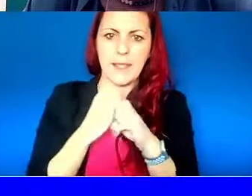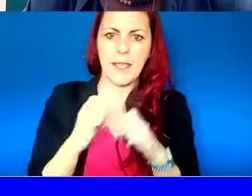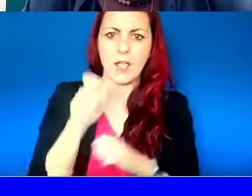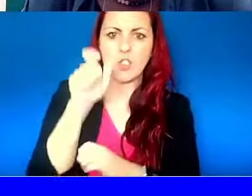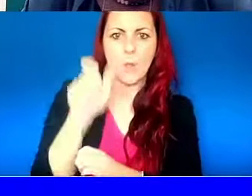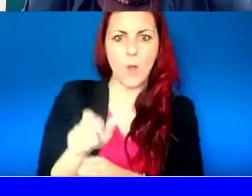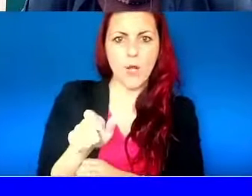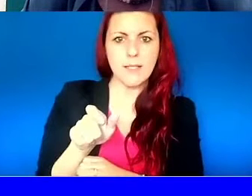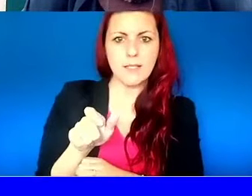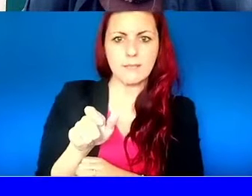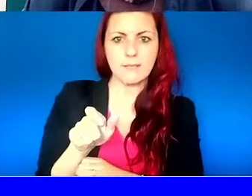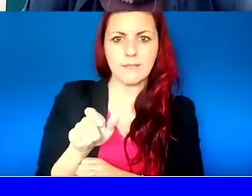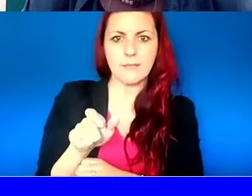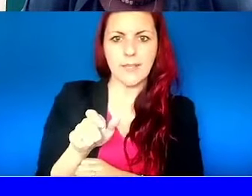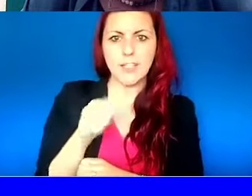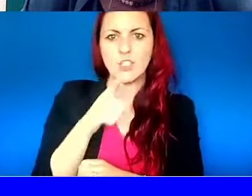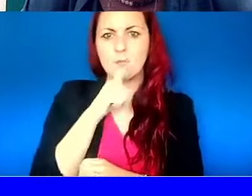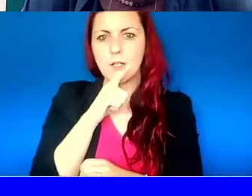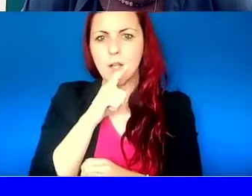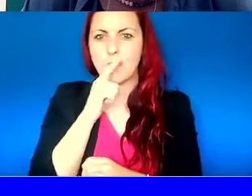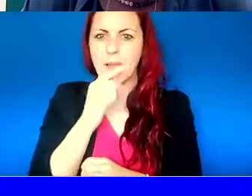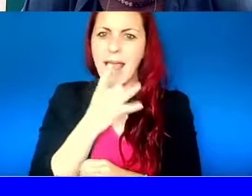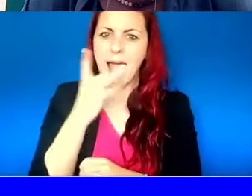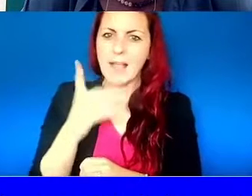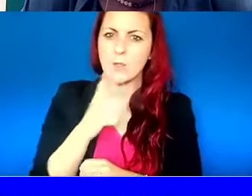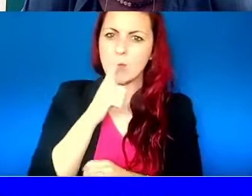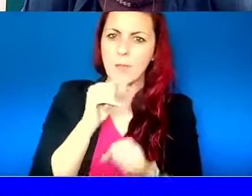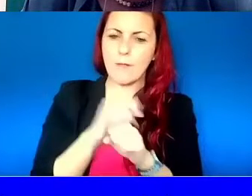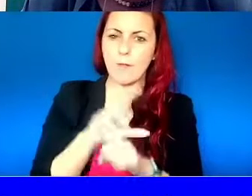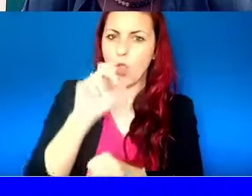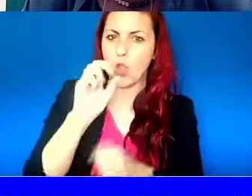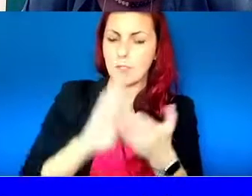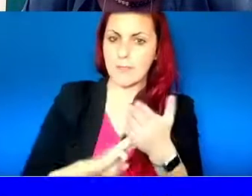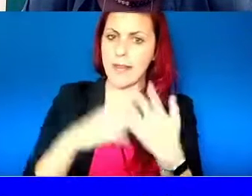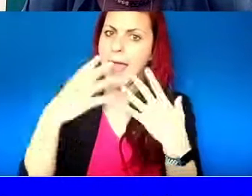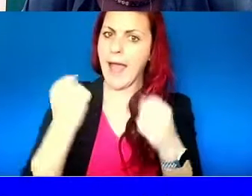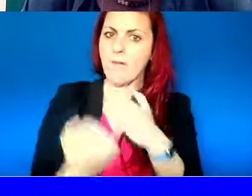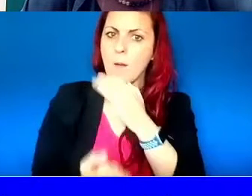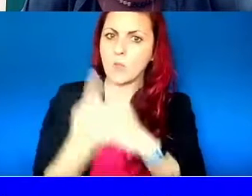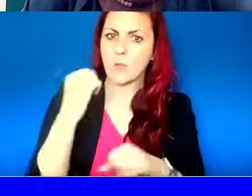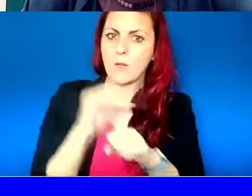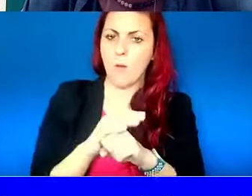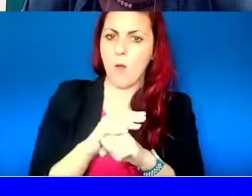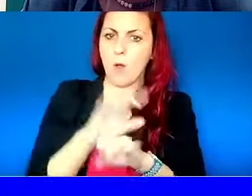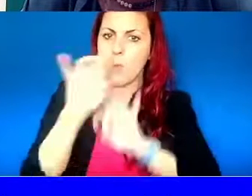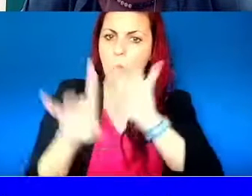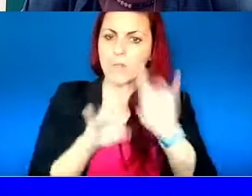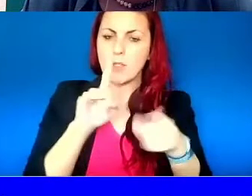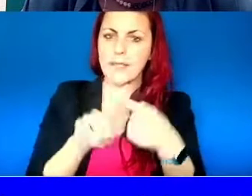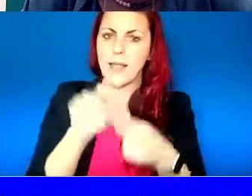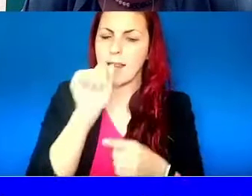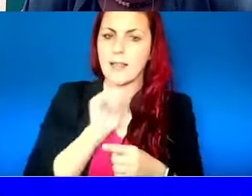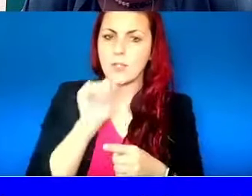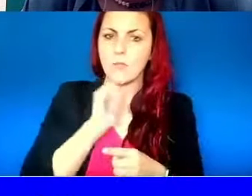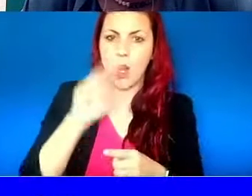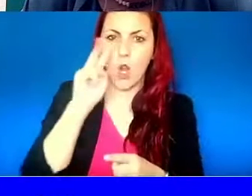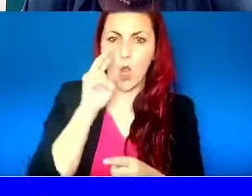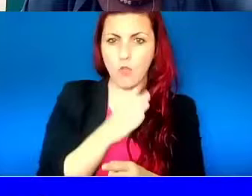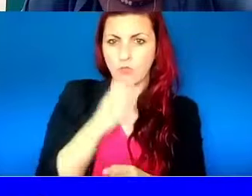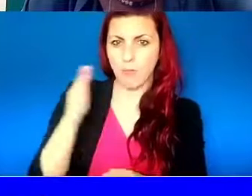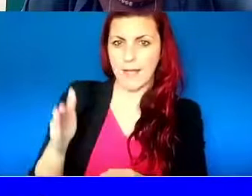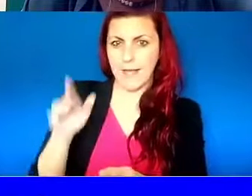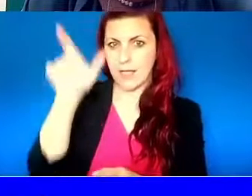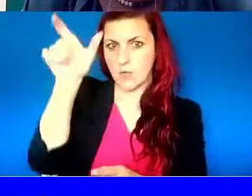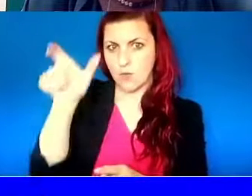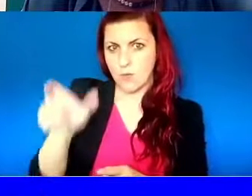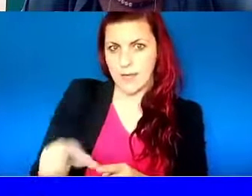speak for 13 minutes, and there is a facility for questions and answers. If you look at the right-hand side of your screen,